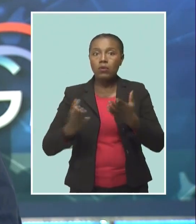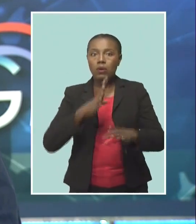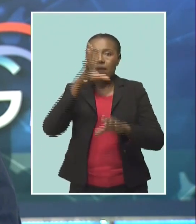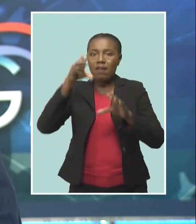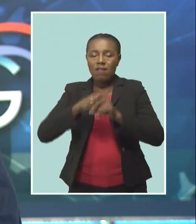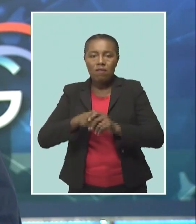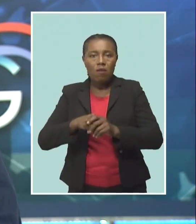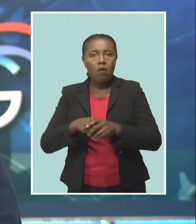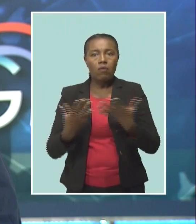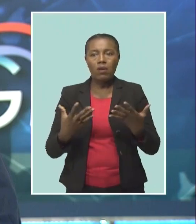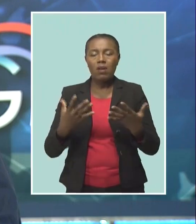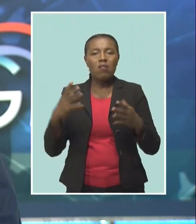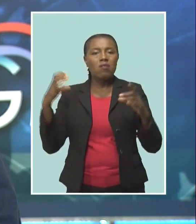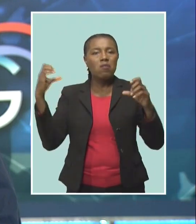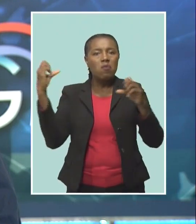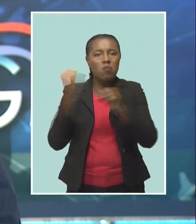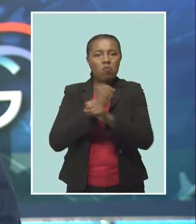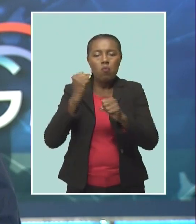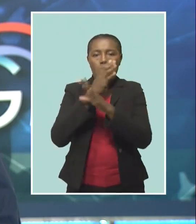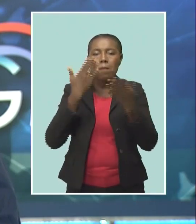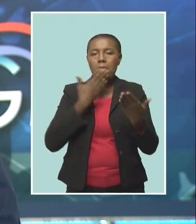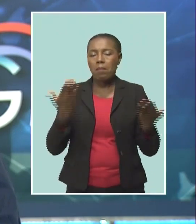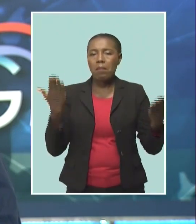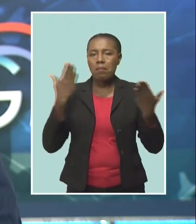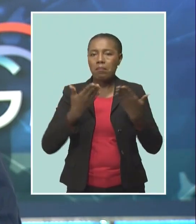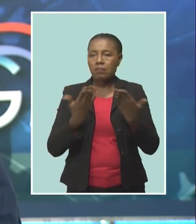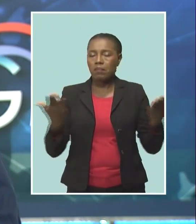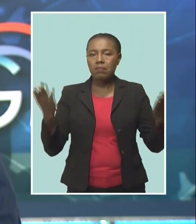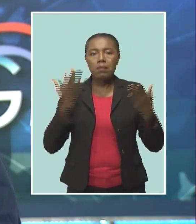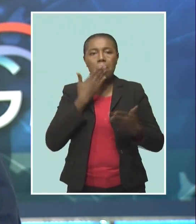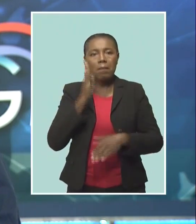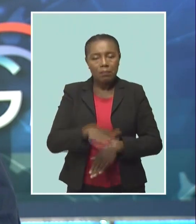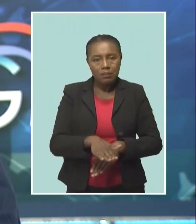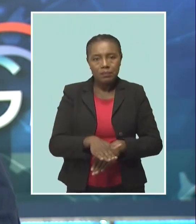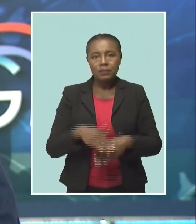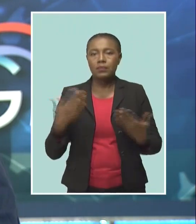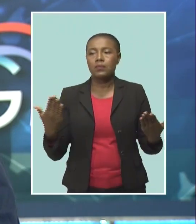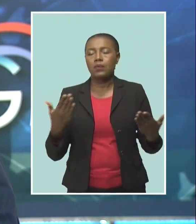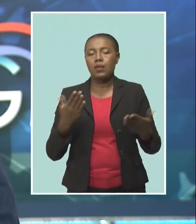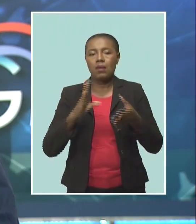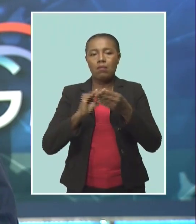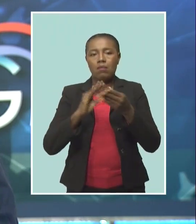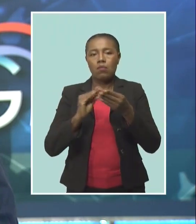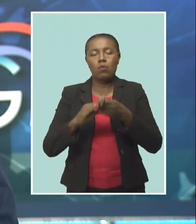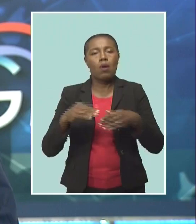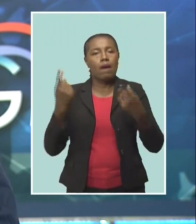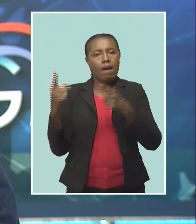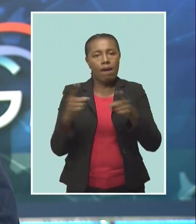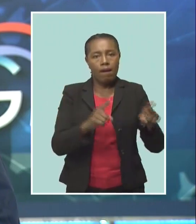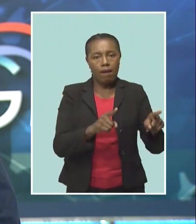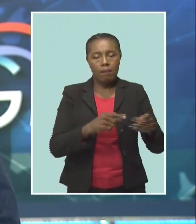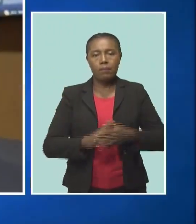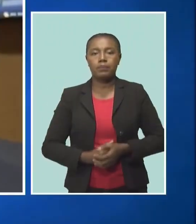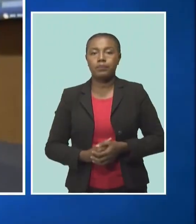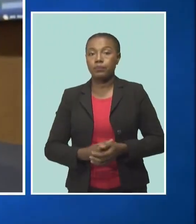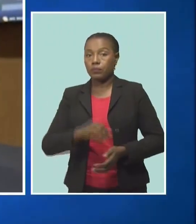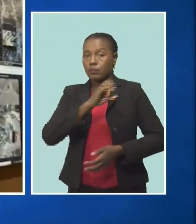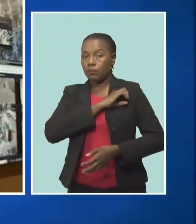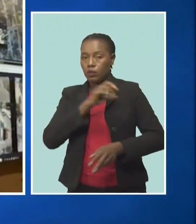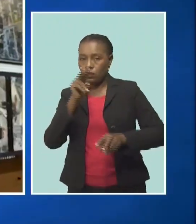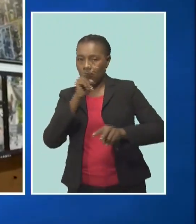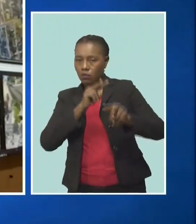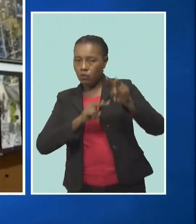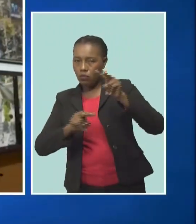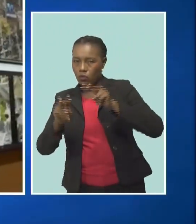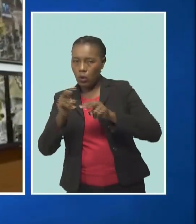crimes. The force is taking action to reduce such incidents. Our news has that story. Police are paying close attention to the